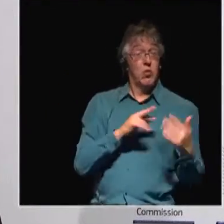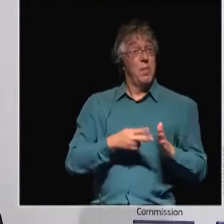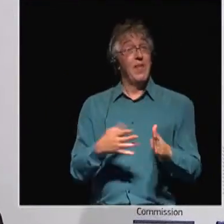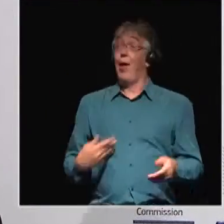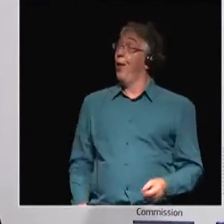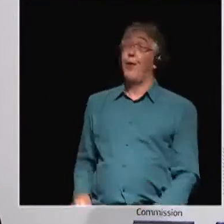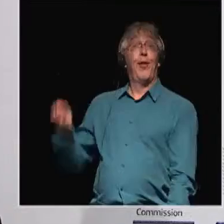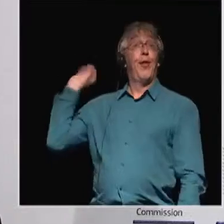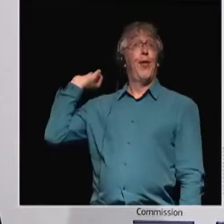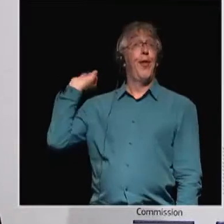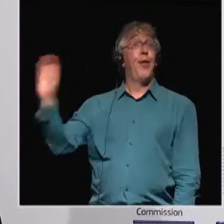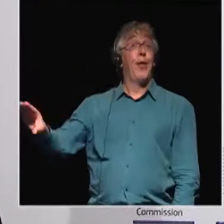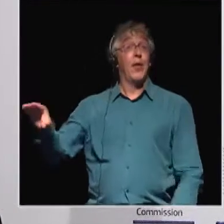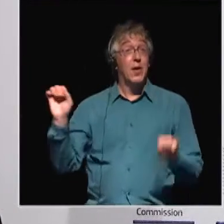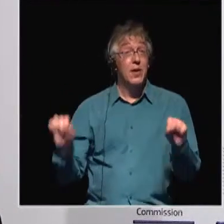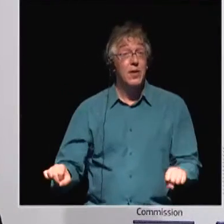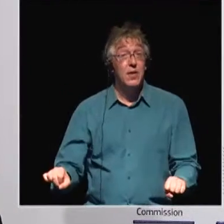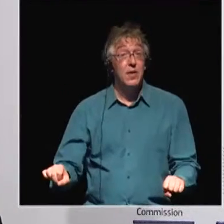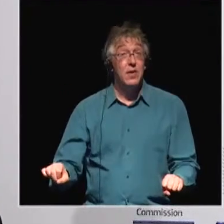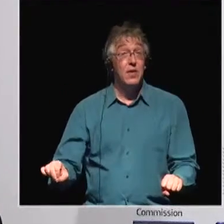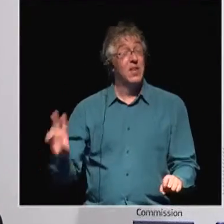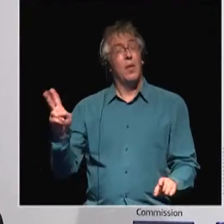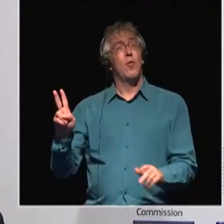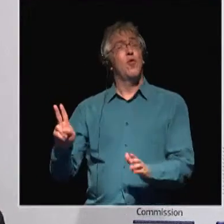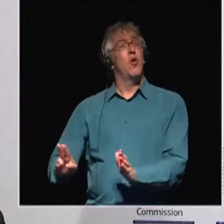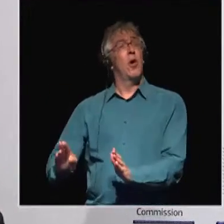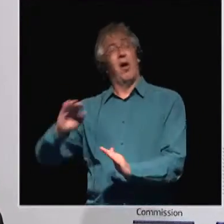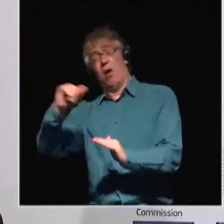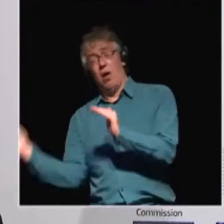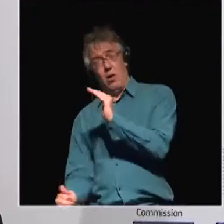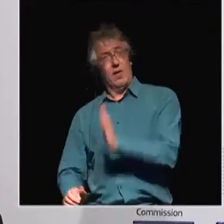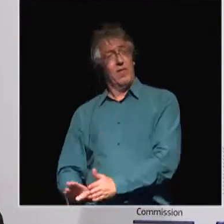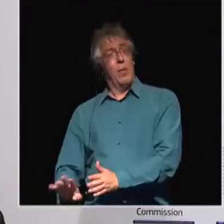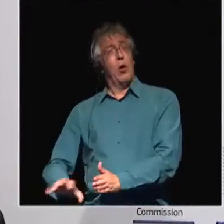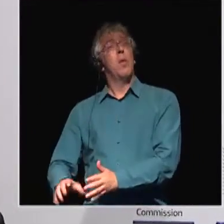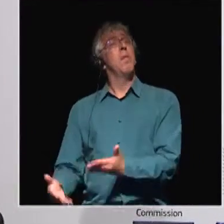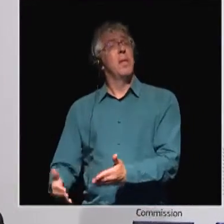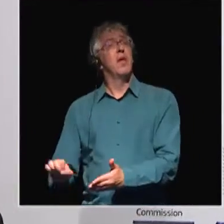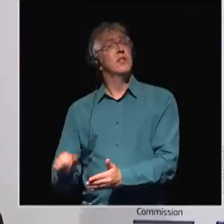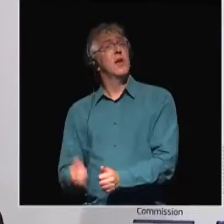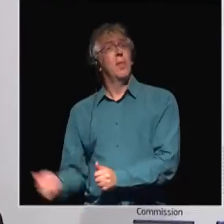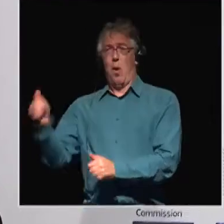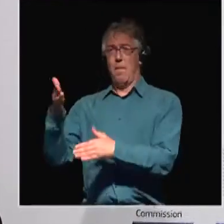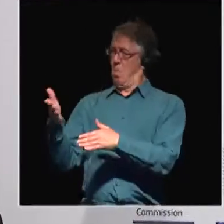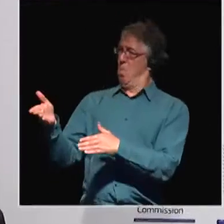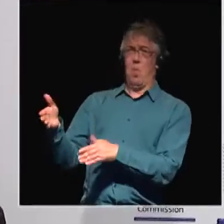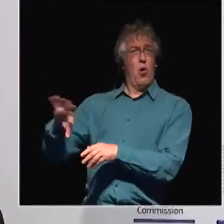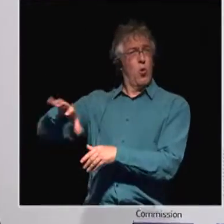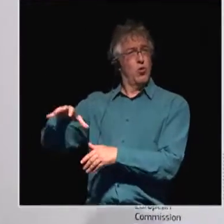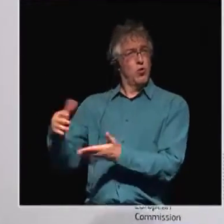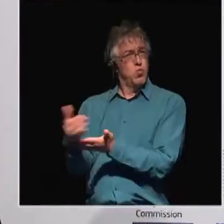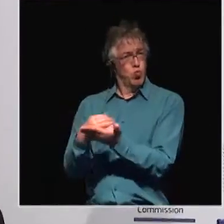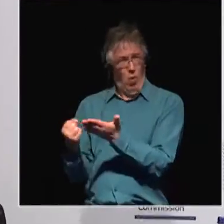in these countries that are in middle-income countries. In other countries, we need to